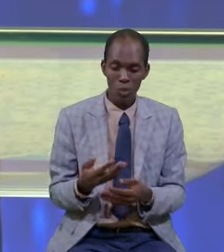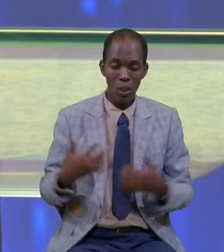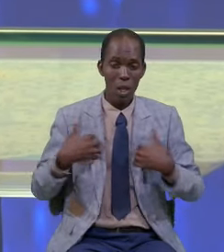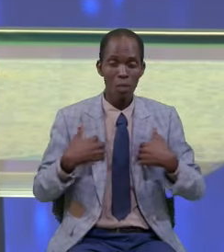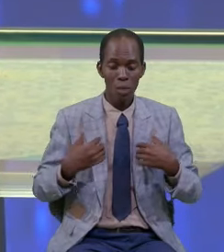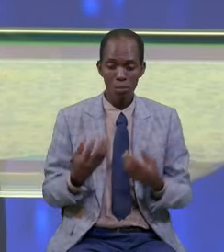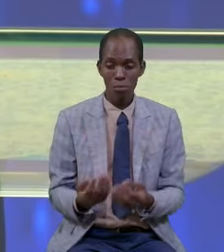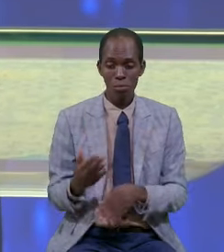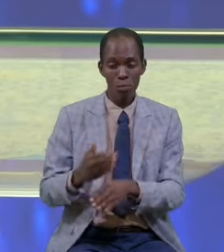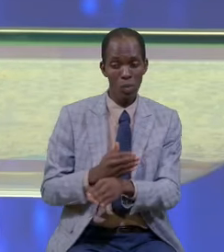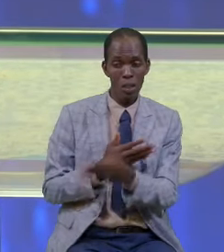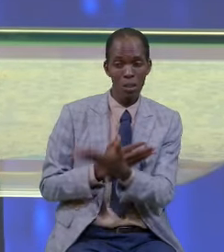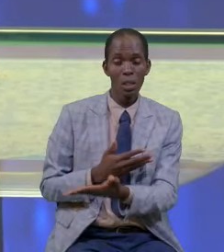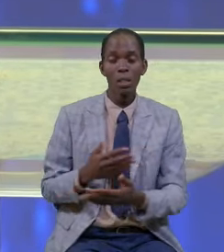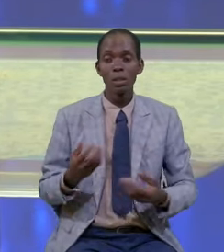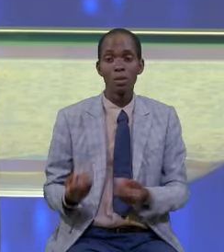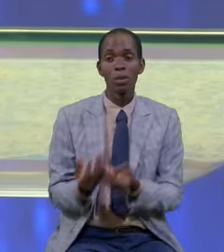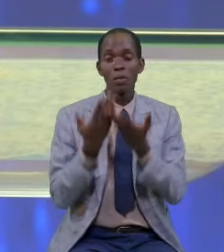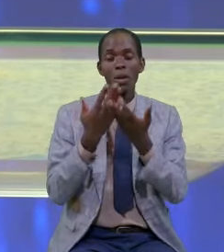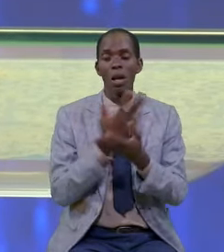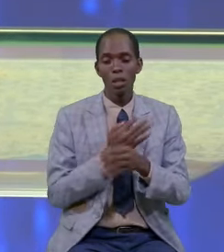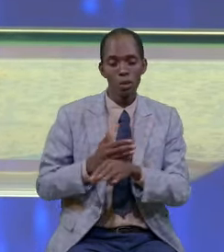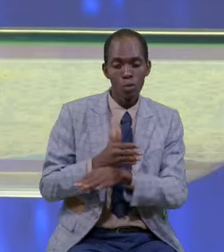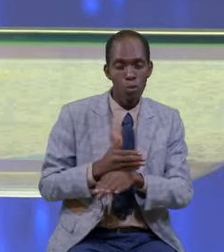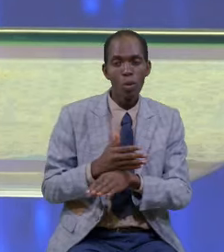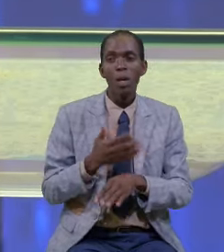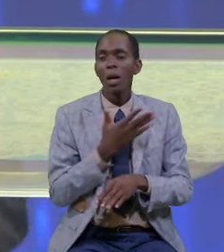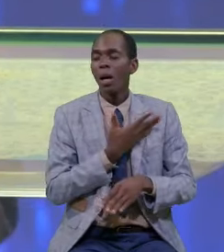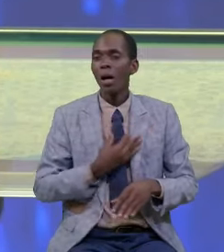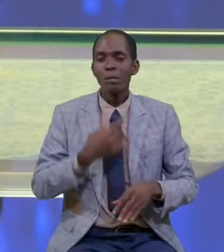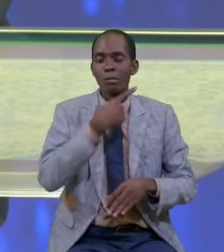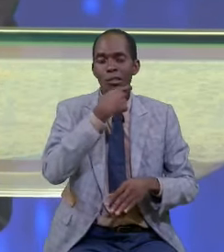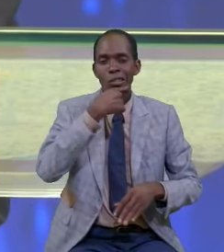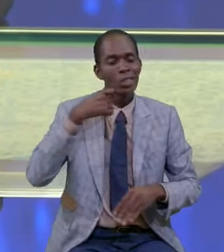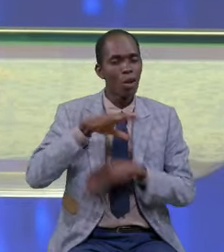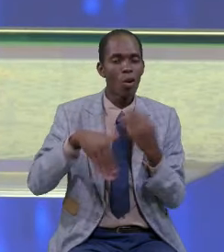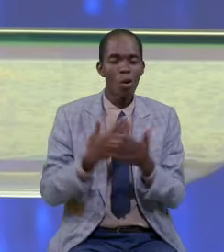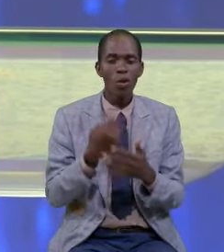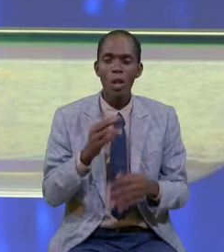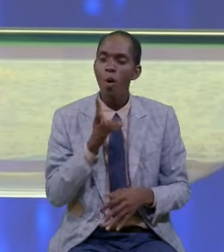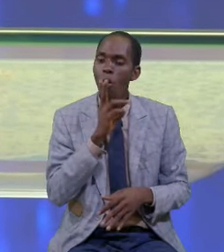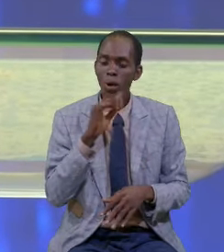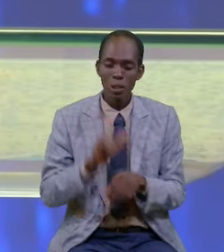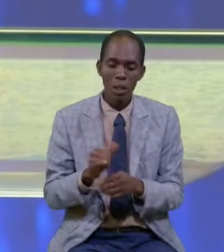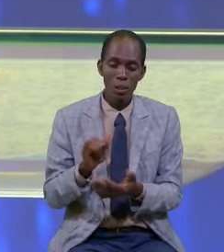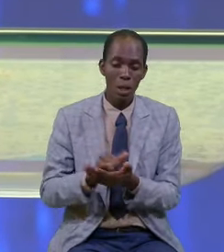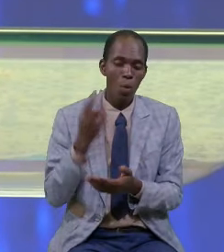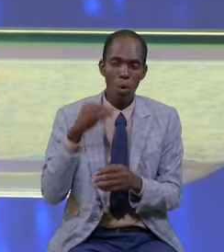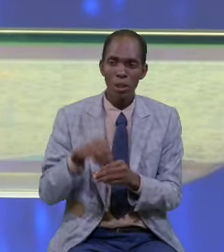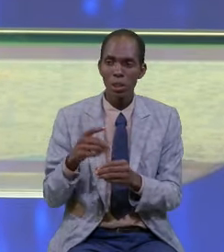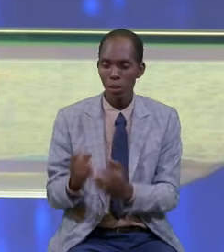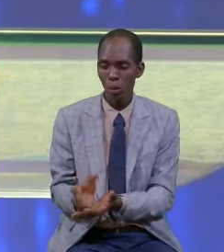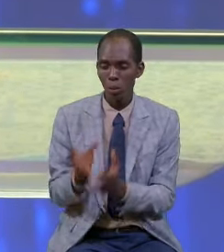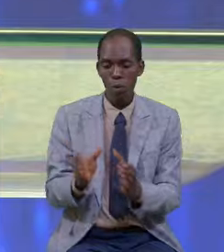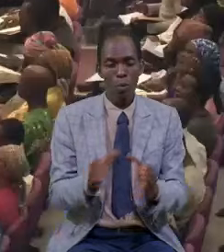stones and the dust and licked up the water that was in the trench. And when all the